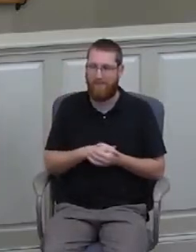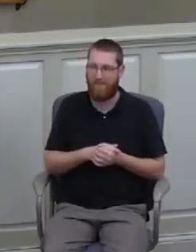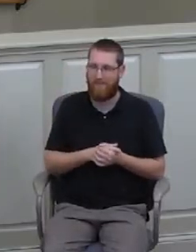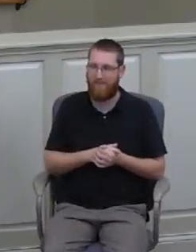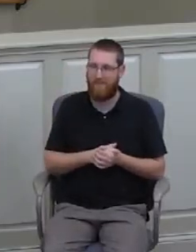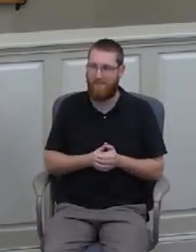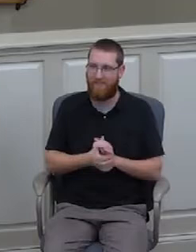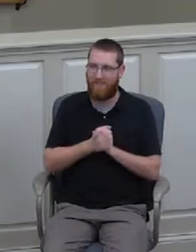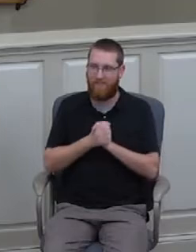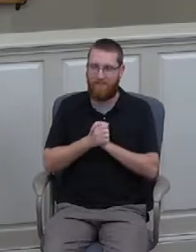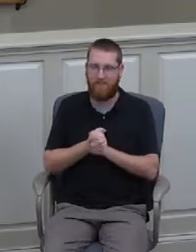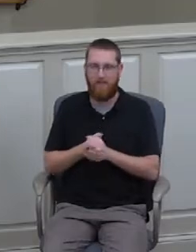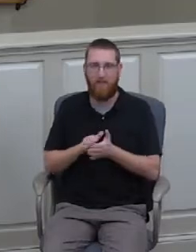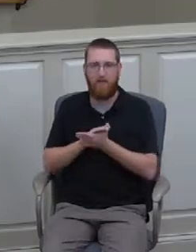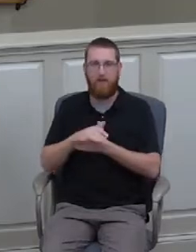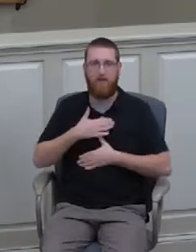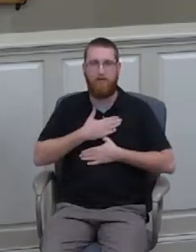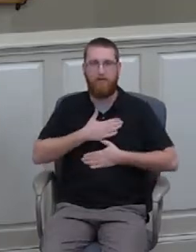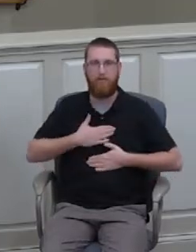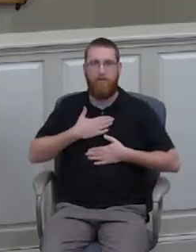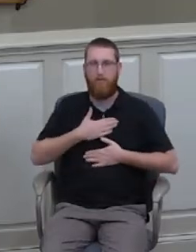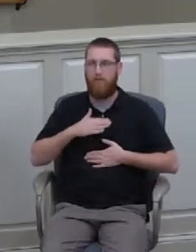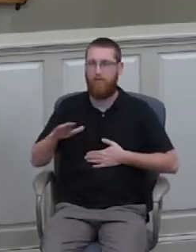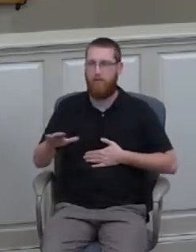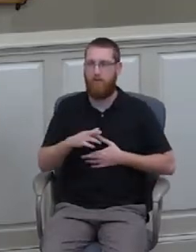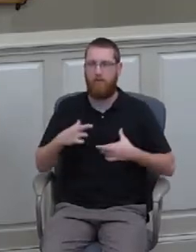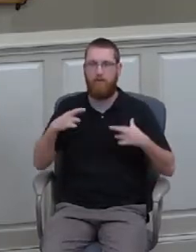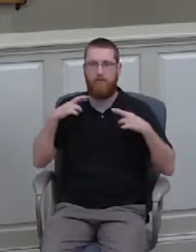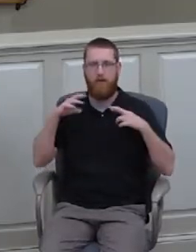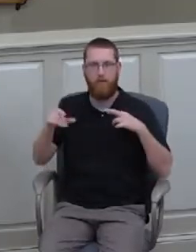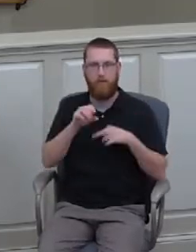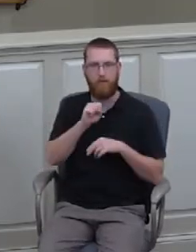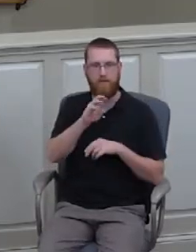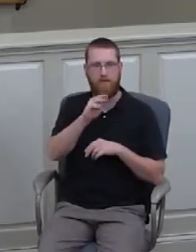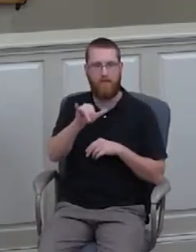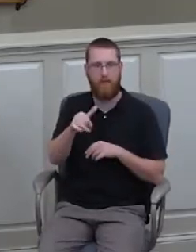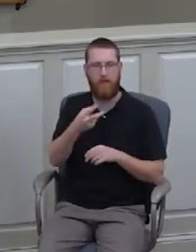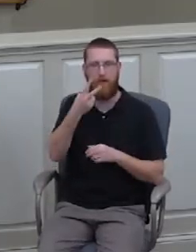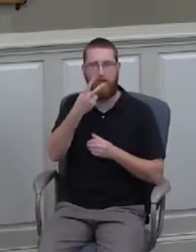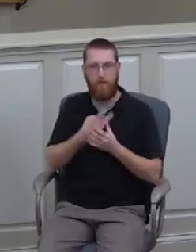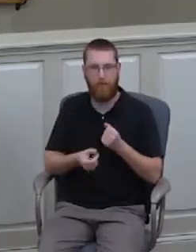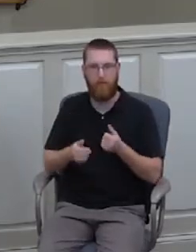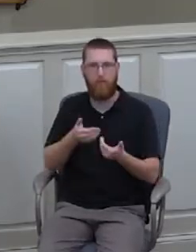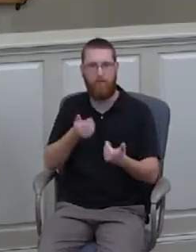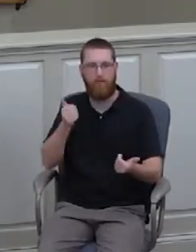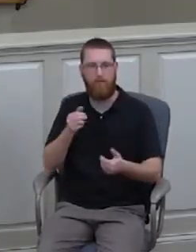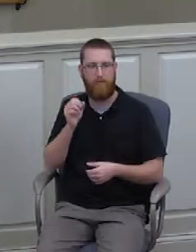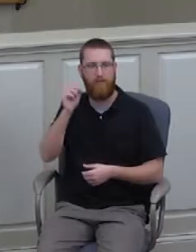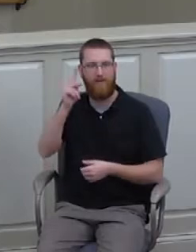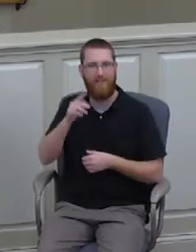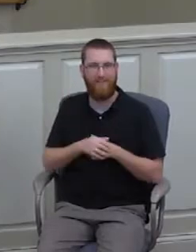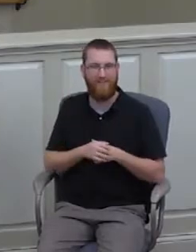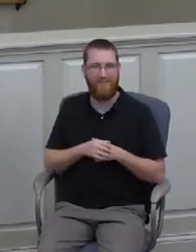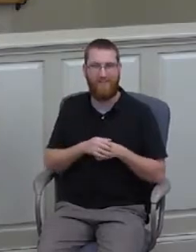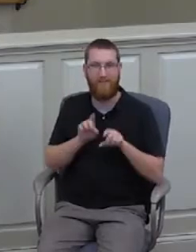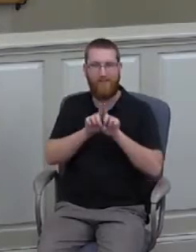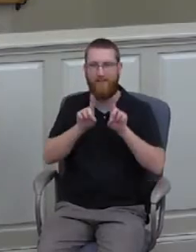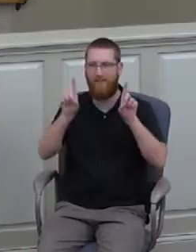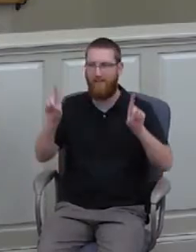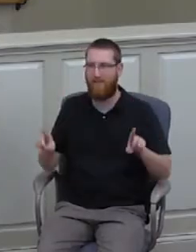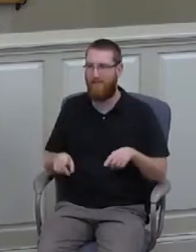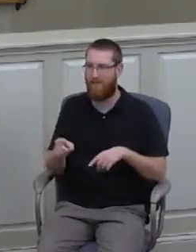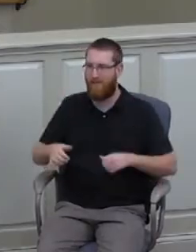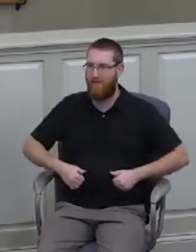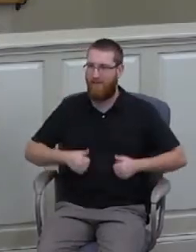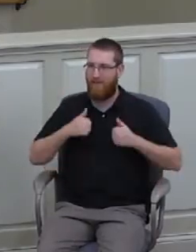Congratulations, buddy. Enjoy. You and Sammy, y'all stay apart, please. We live in the same county,